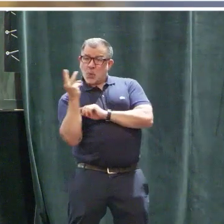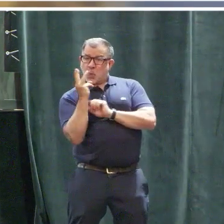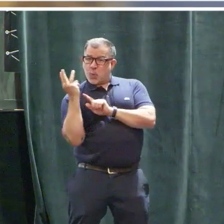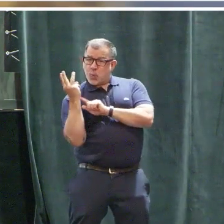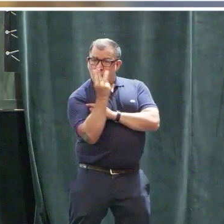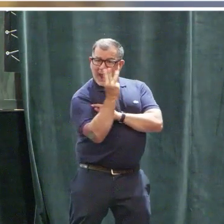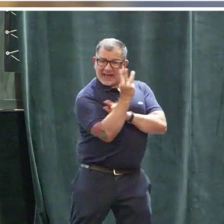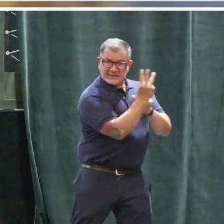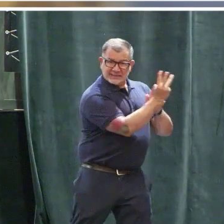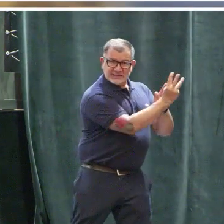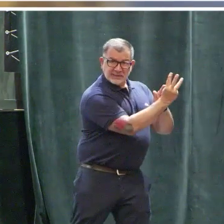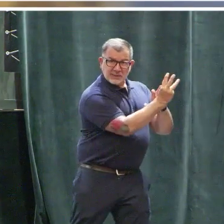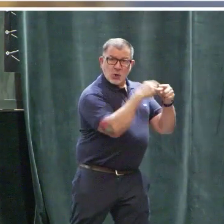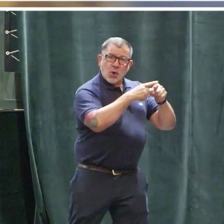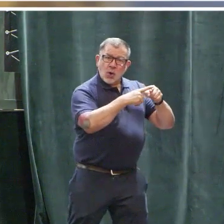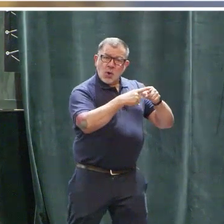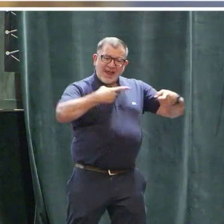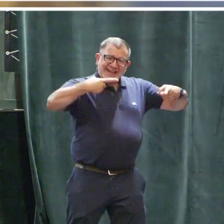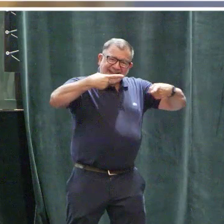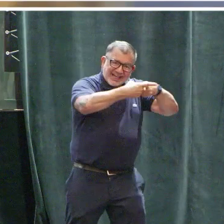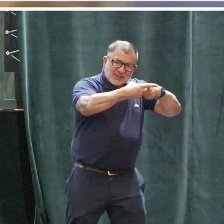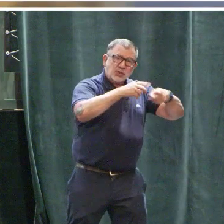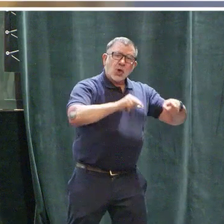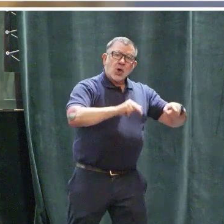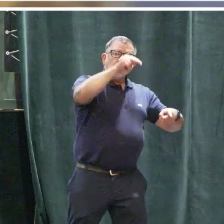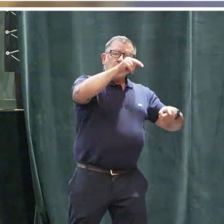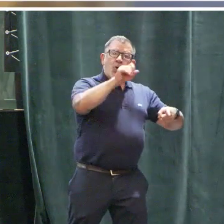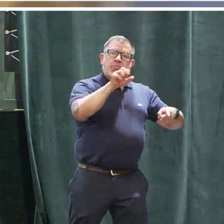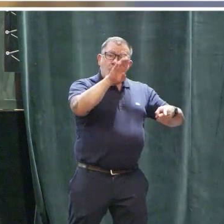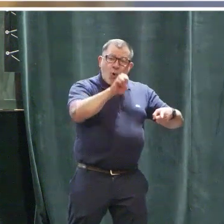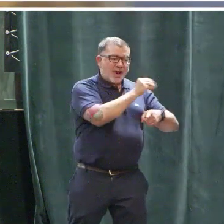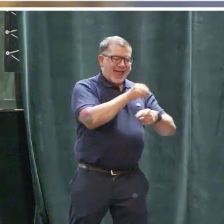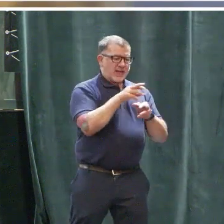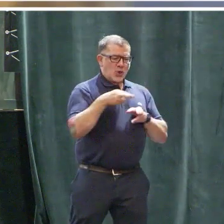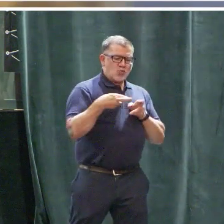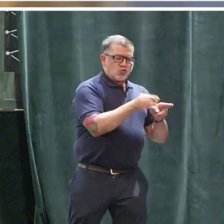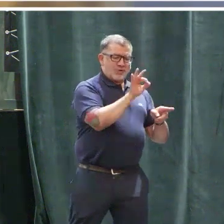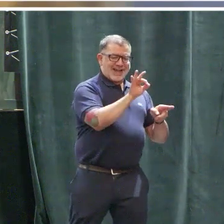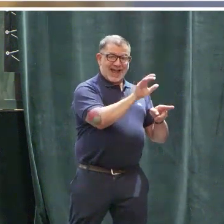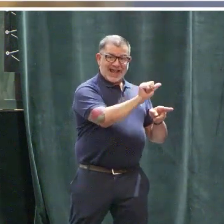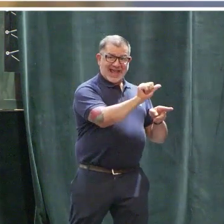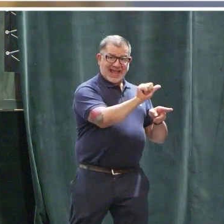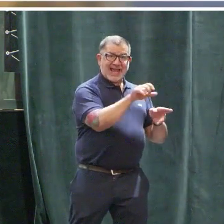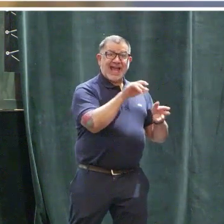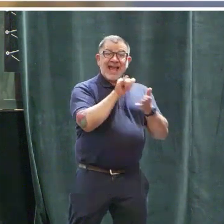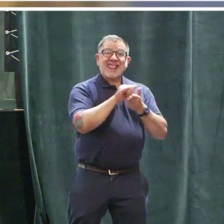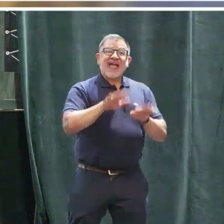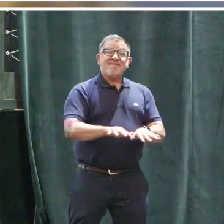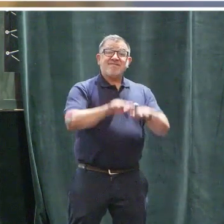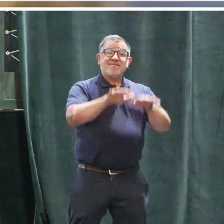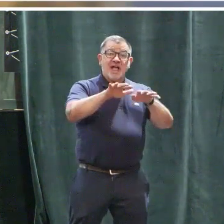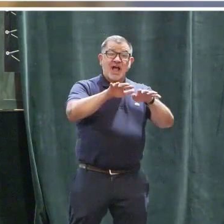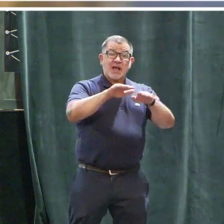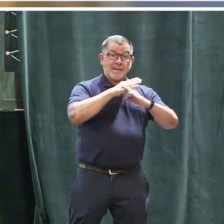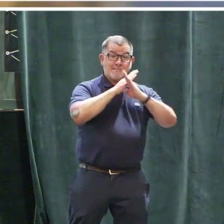gets to the intersection of North Moore and Route 9A, that flood barrier has to be 9.5 feet tall